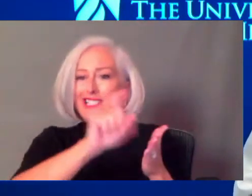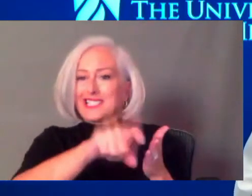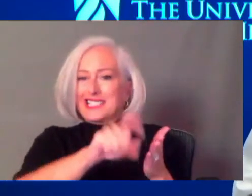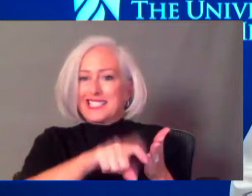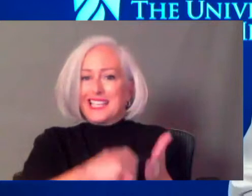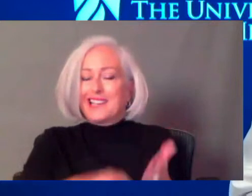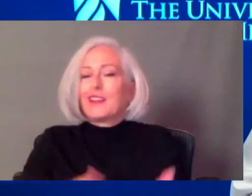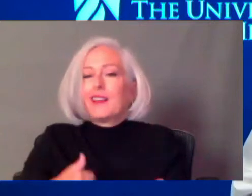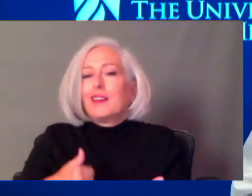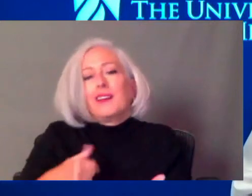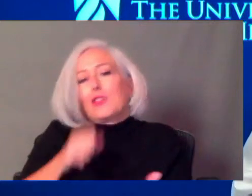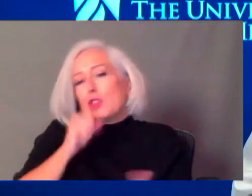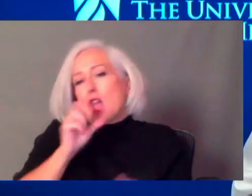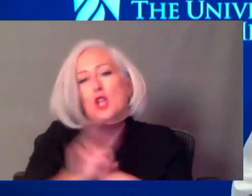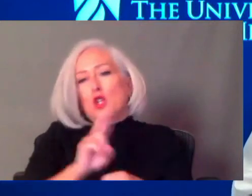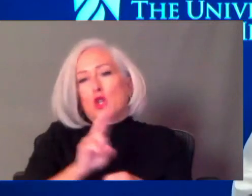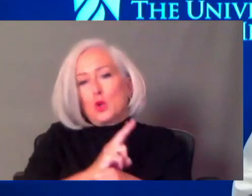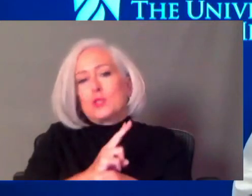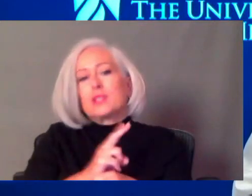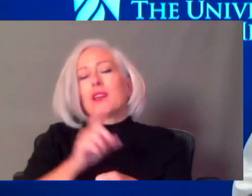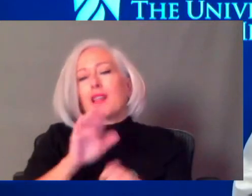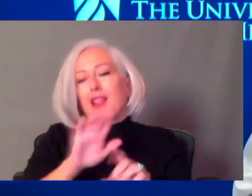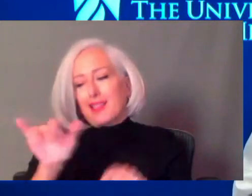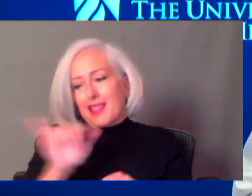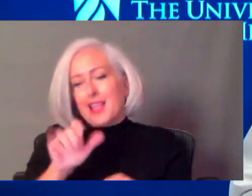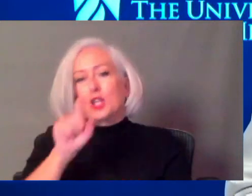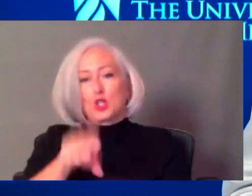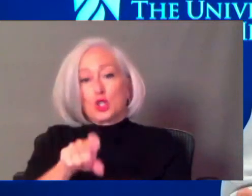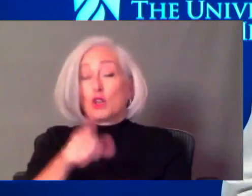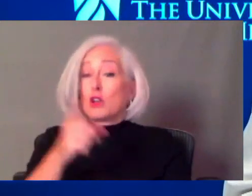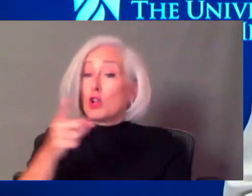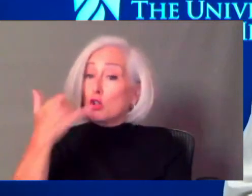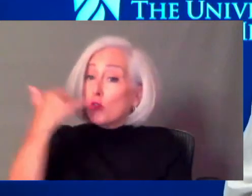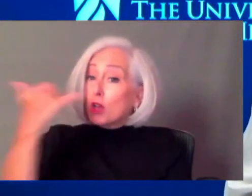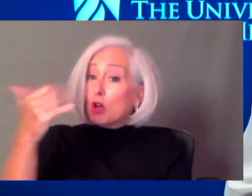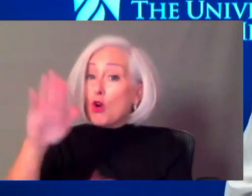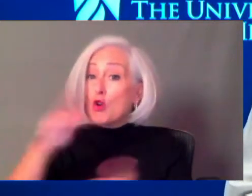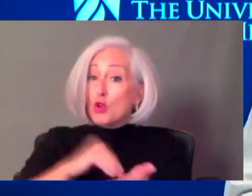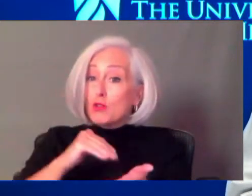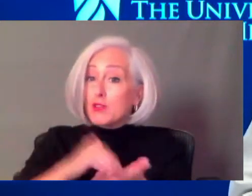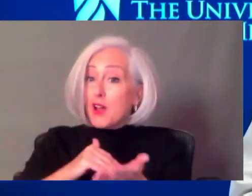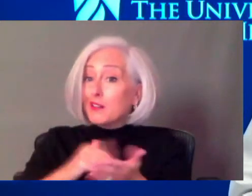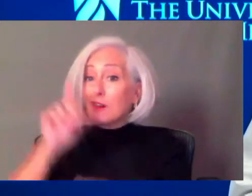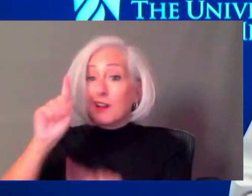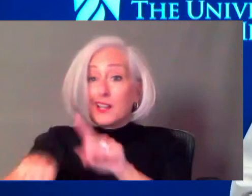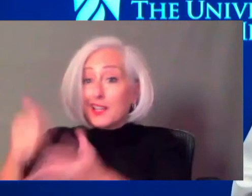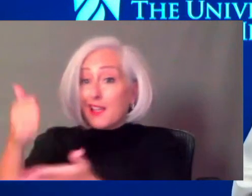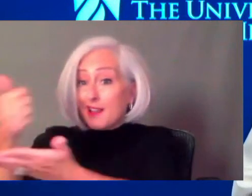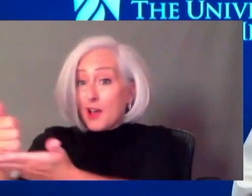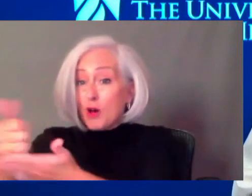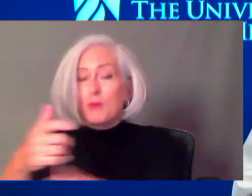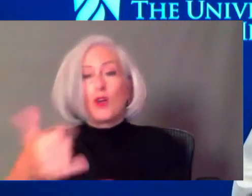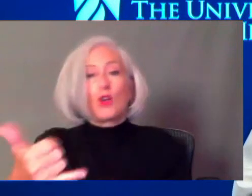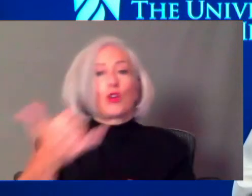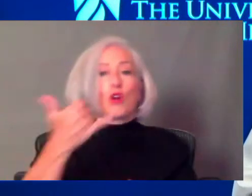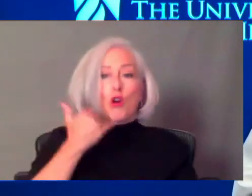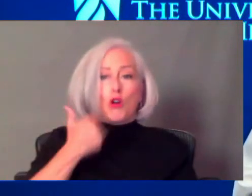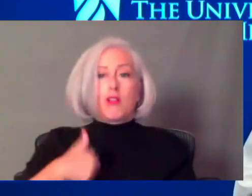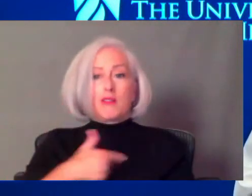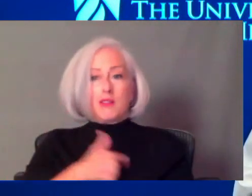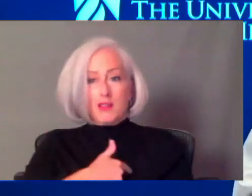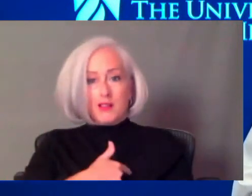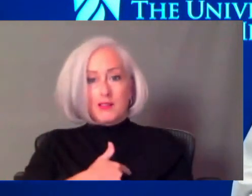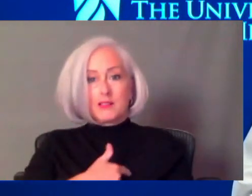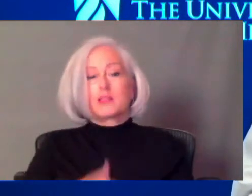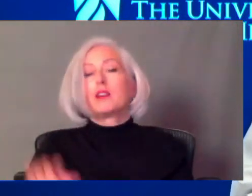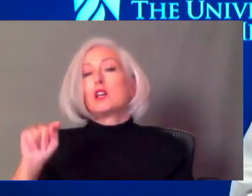say, mask mandates got extended in a number of areas yesterday, and that's great. I think that is really the right thing to do